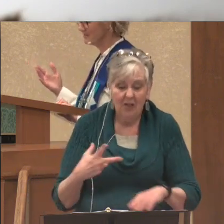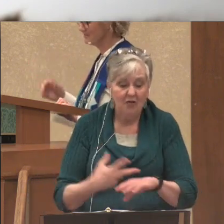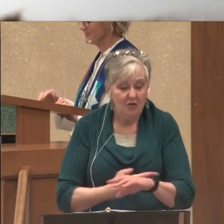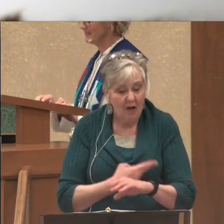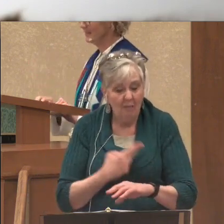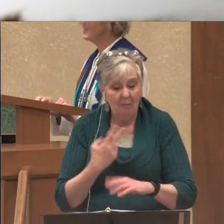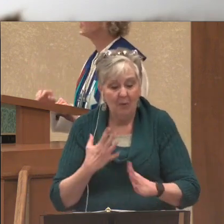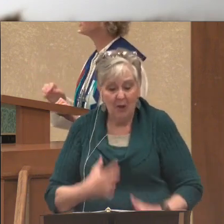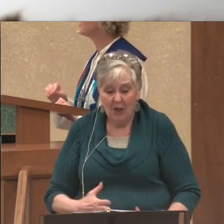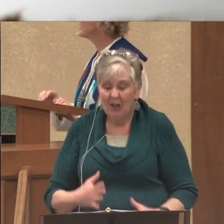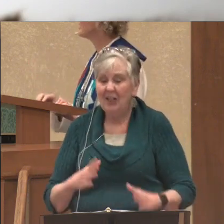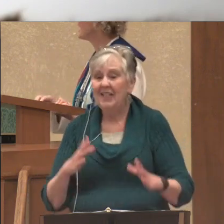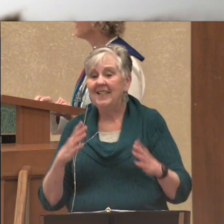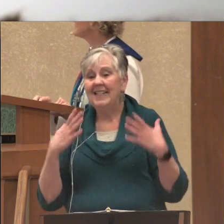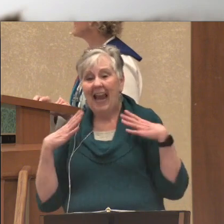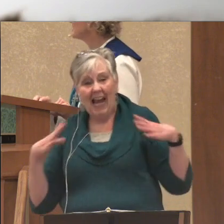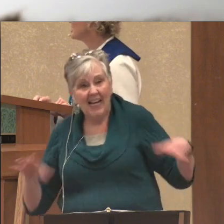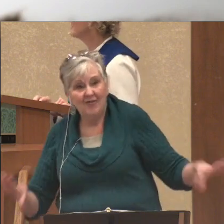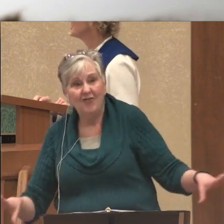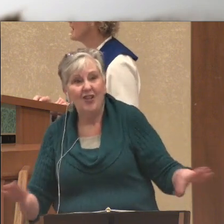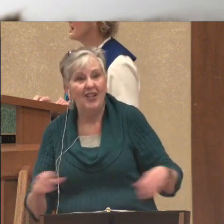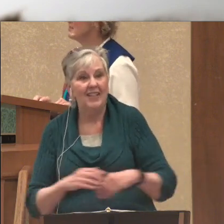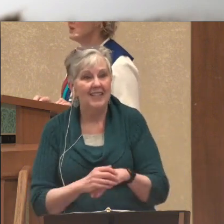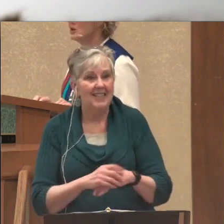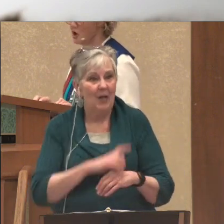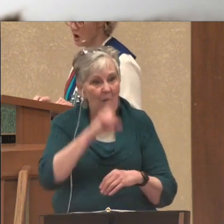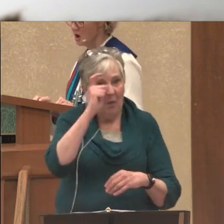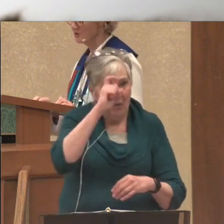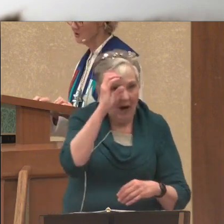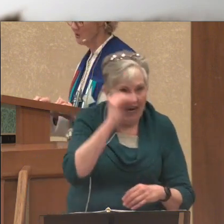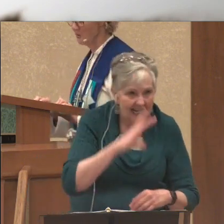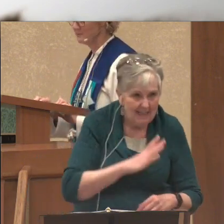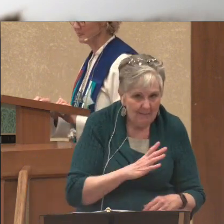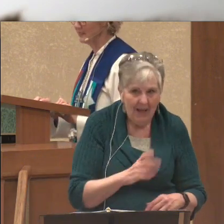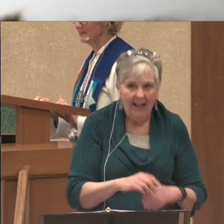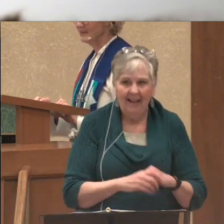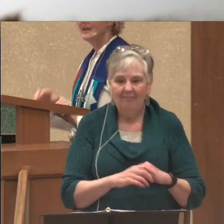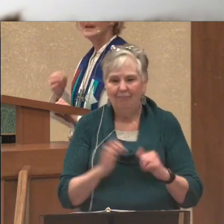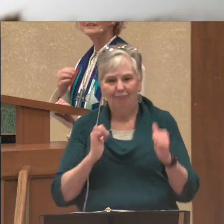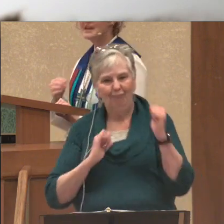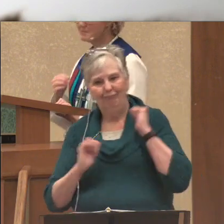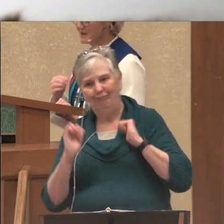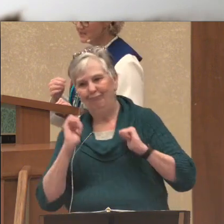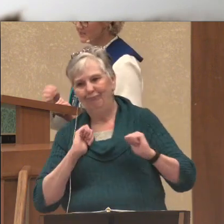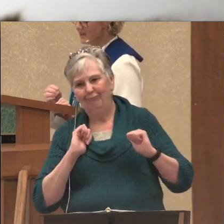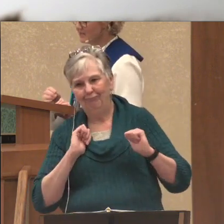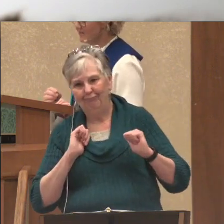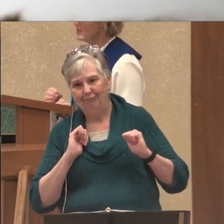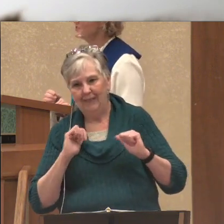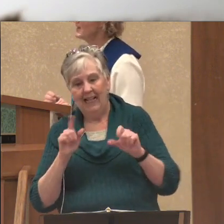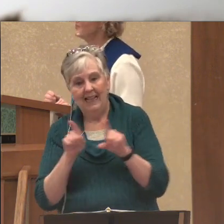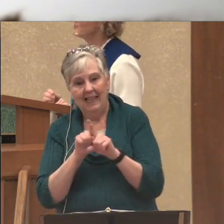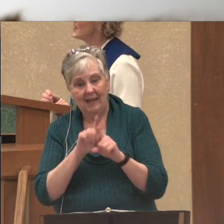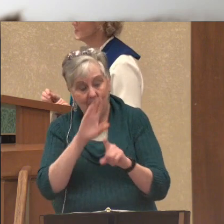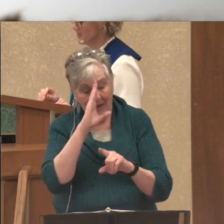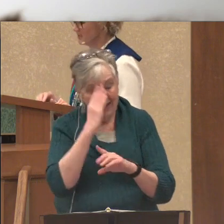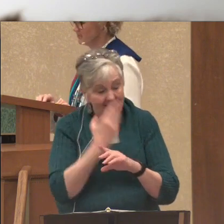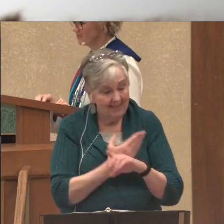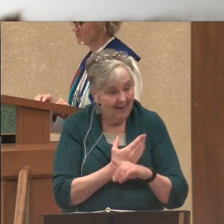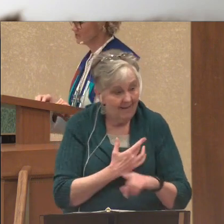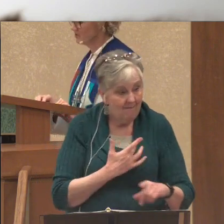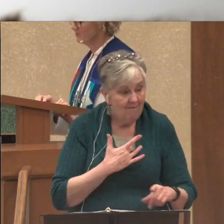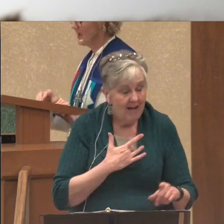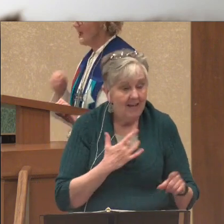men. It's a reenactment of a time long ago. And like my son felt at the